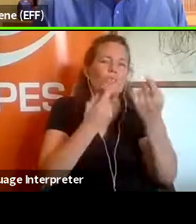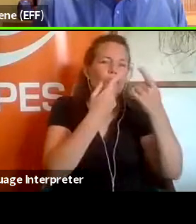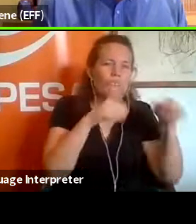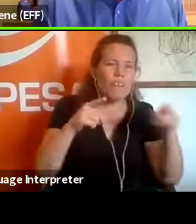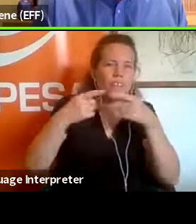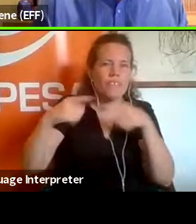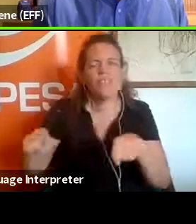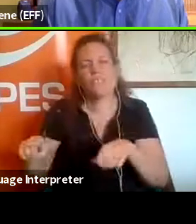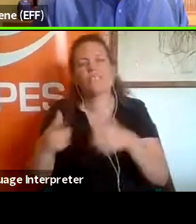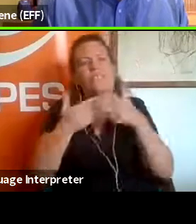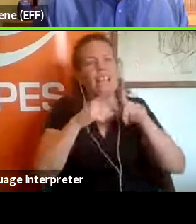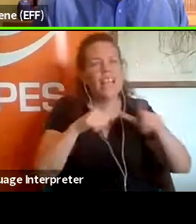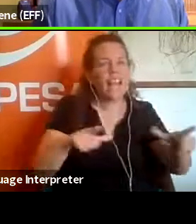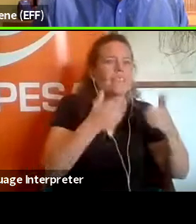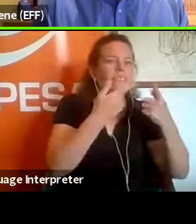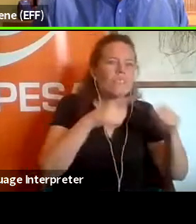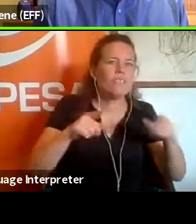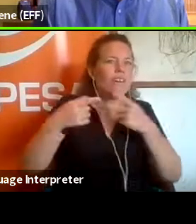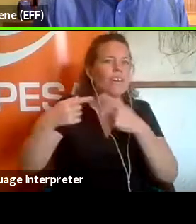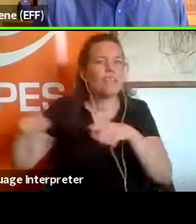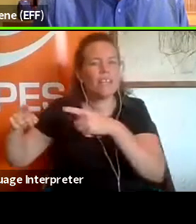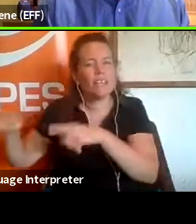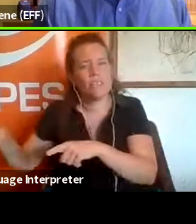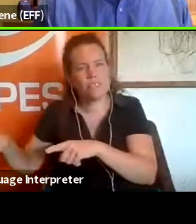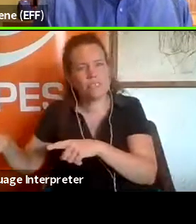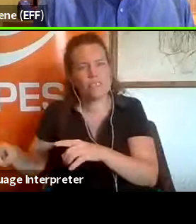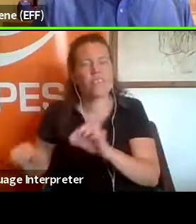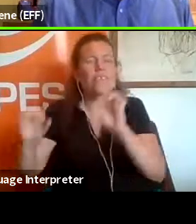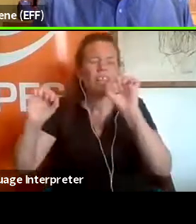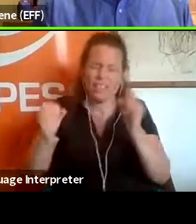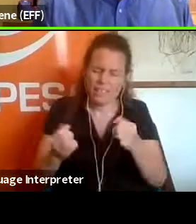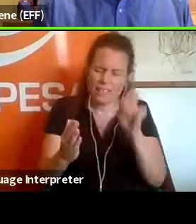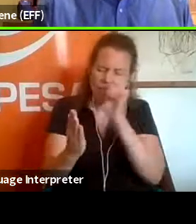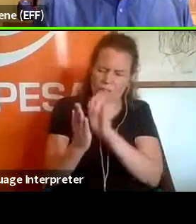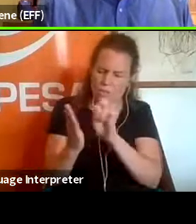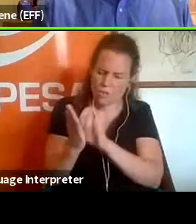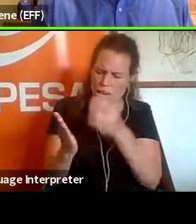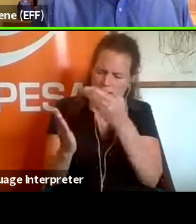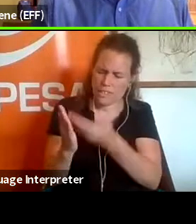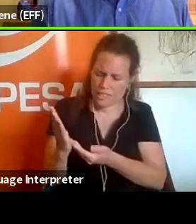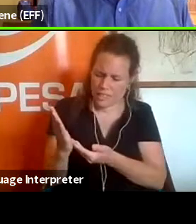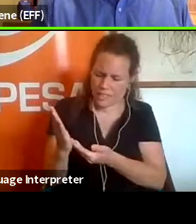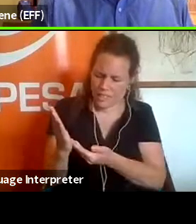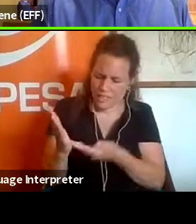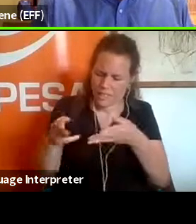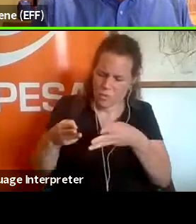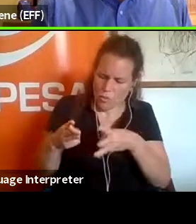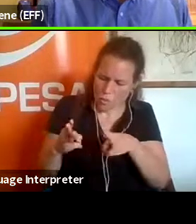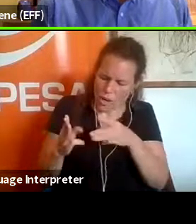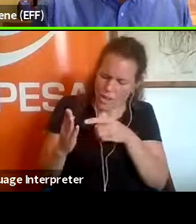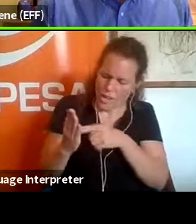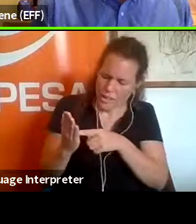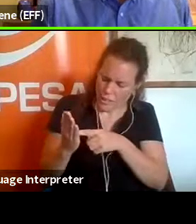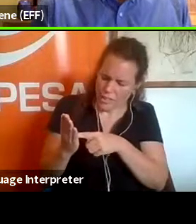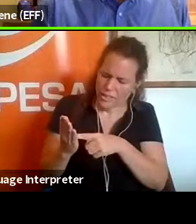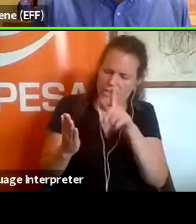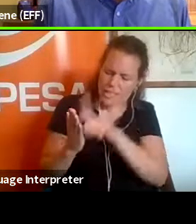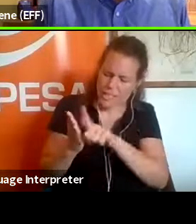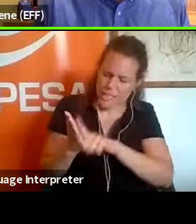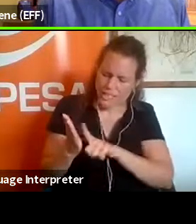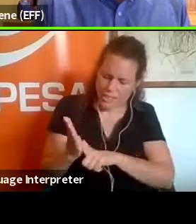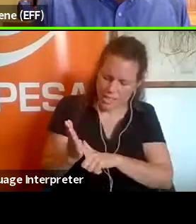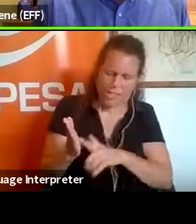language variations, can you write these things in a way that are going to be legally specific